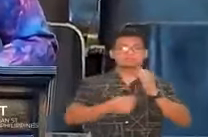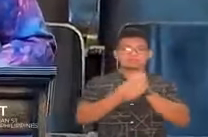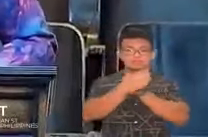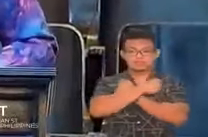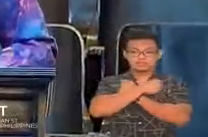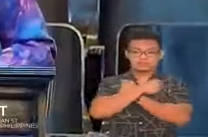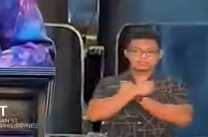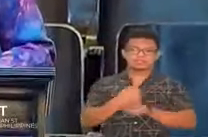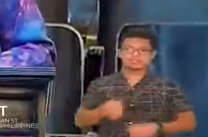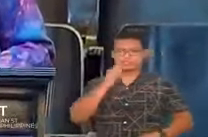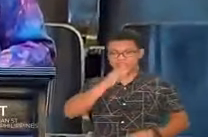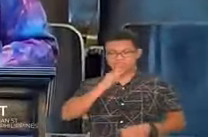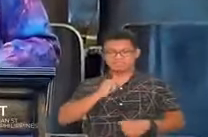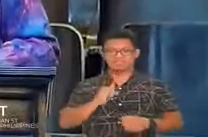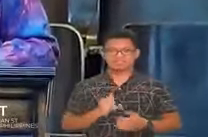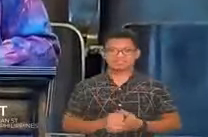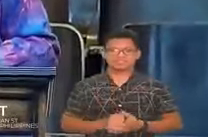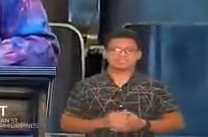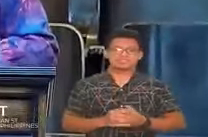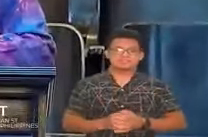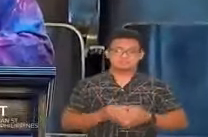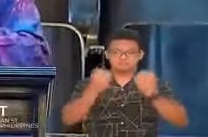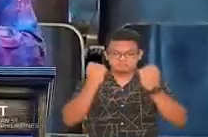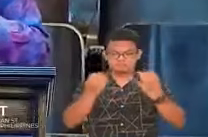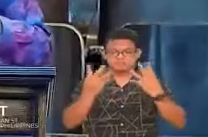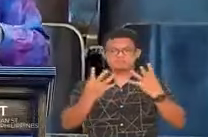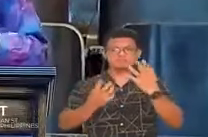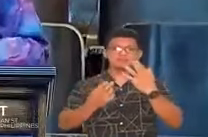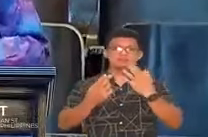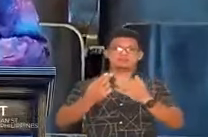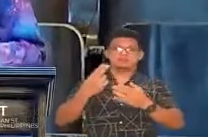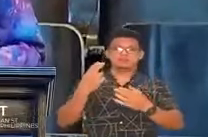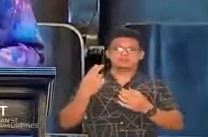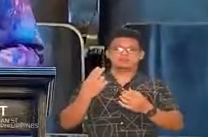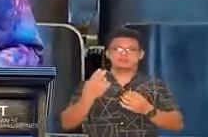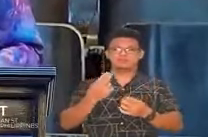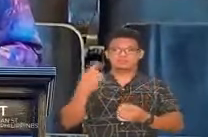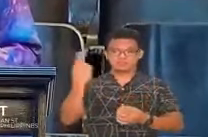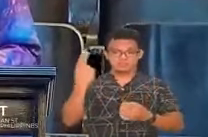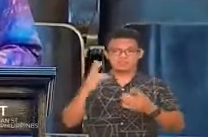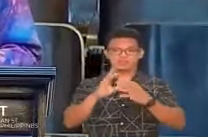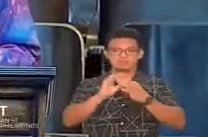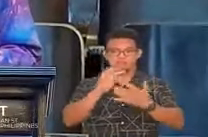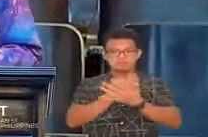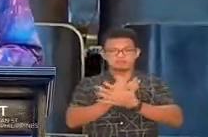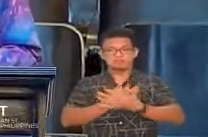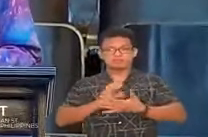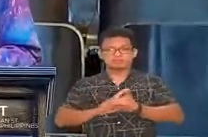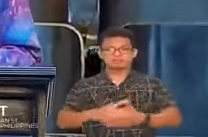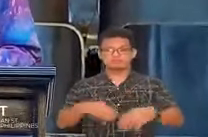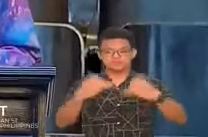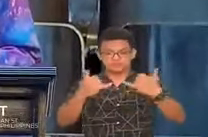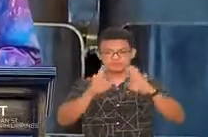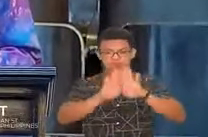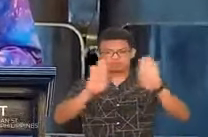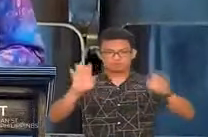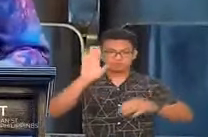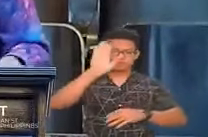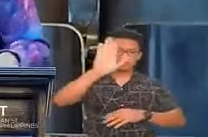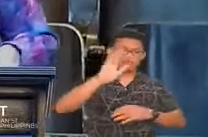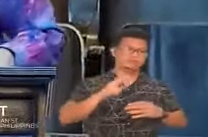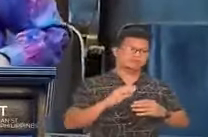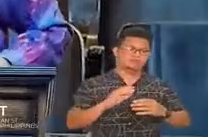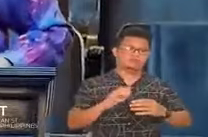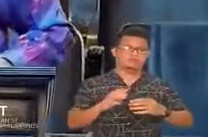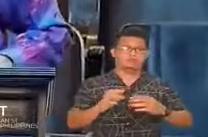surrounded by expenses. Hello? Open your Bible now, please, to the book of 1 Kings chapter